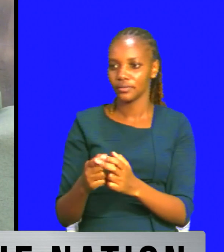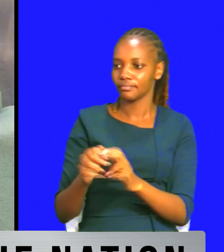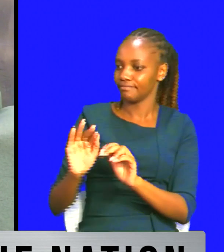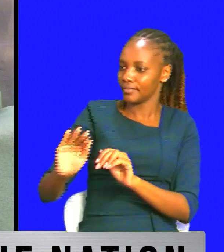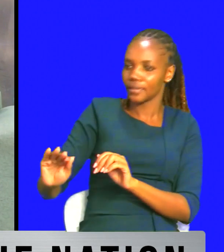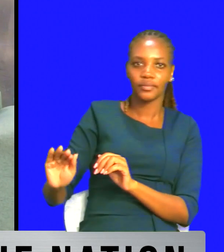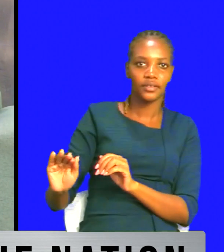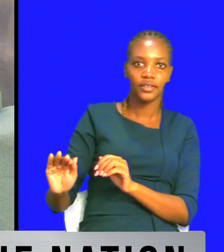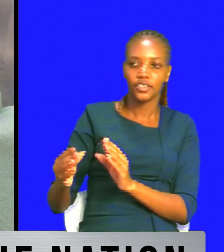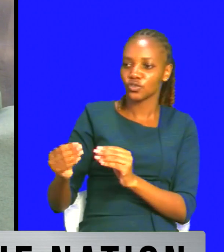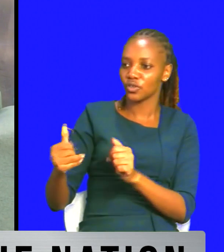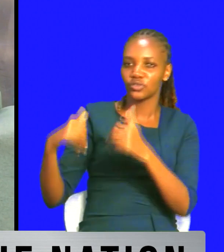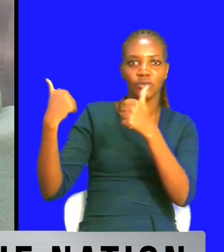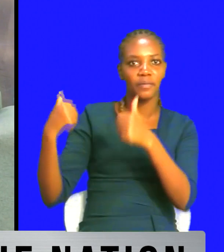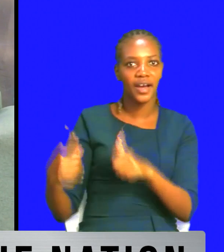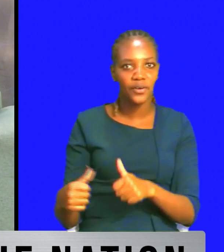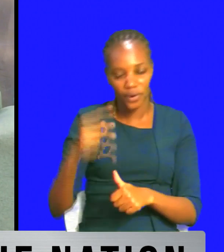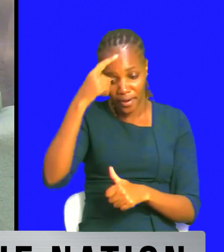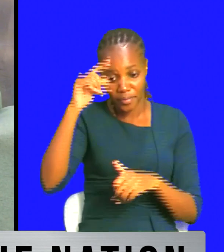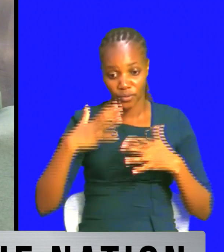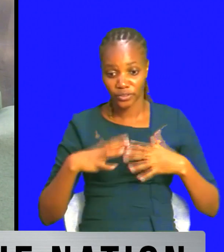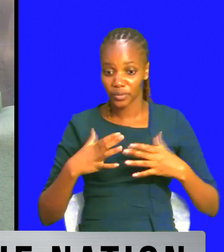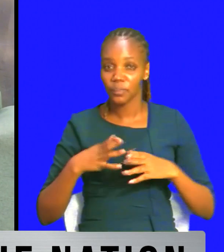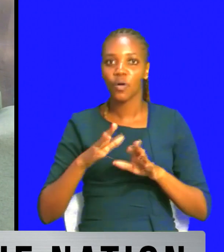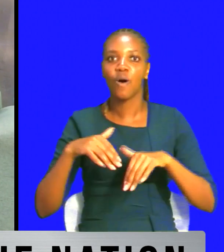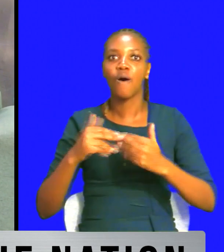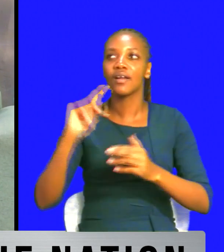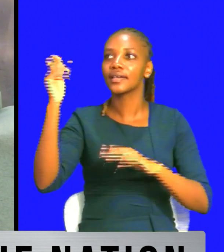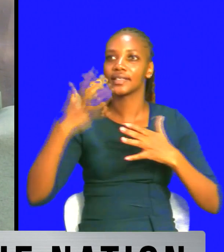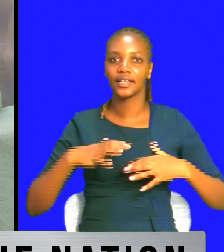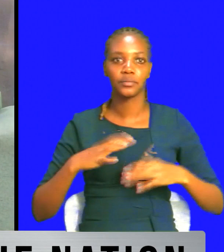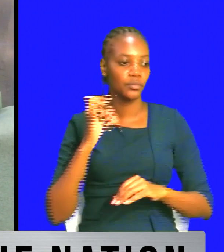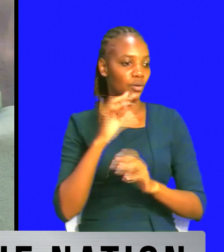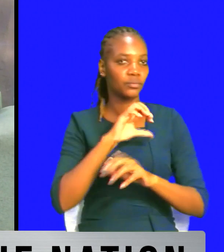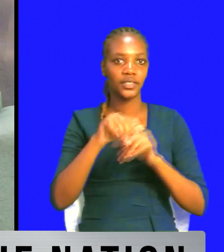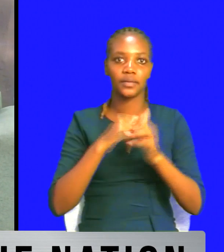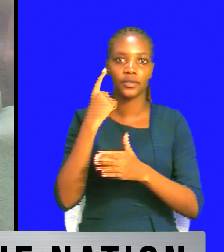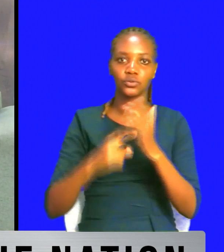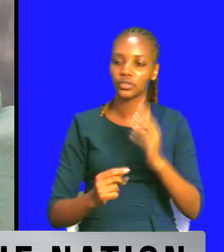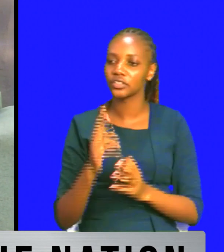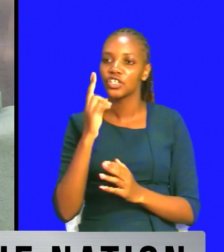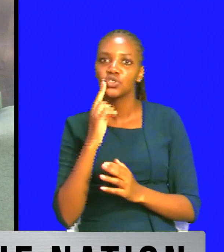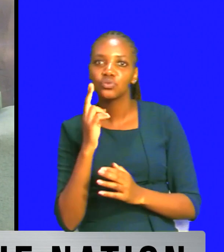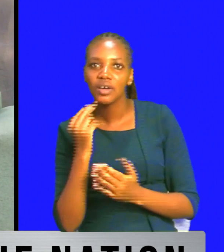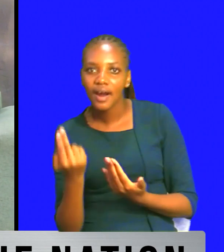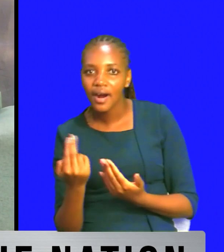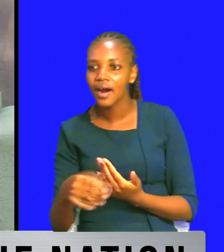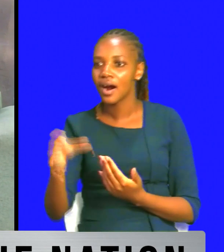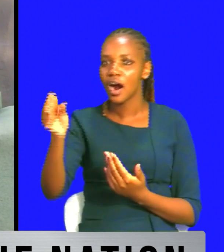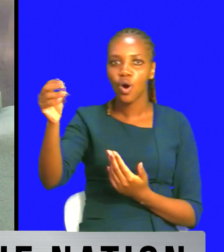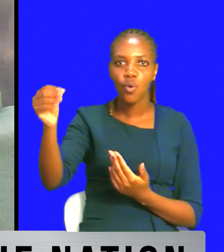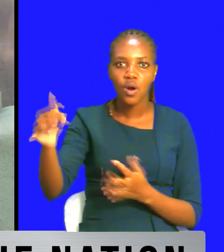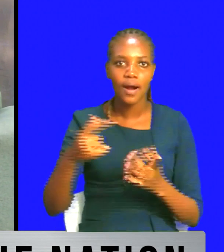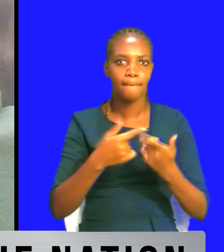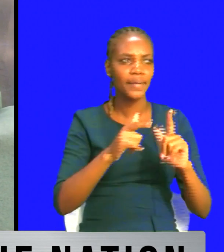sugar. That's the micro issues. But the president and the executive are talking about the huge debt that